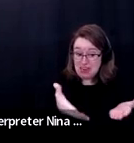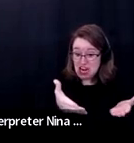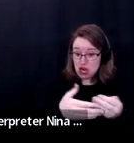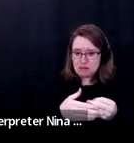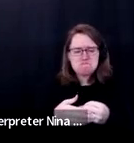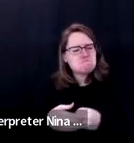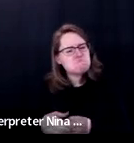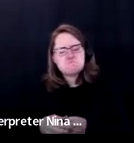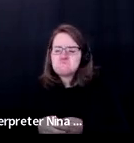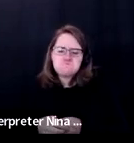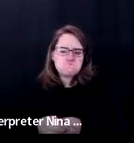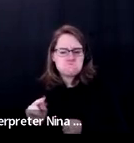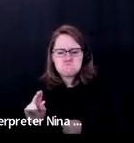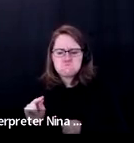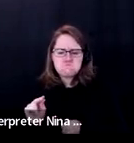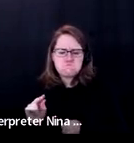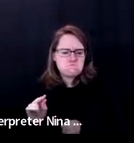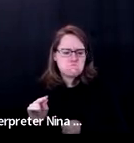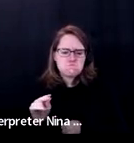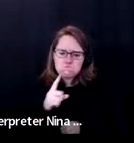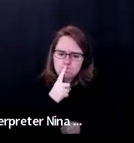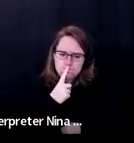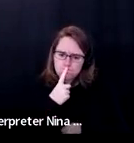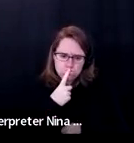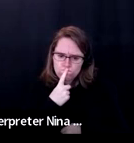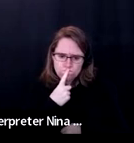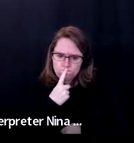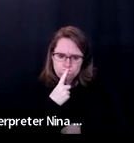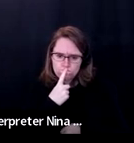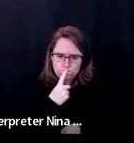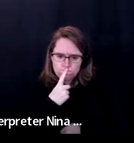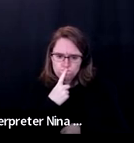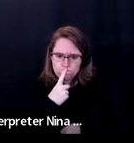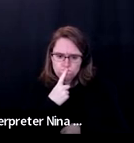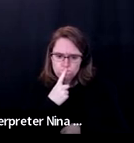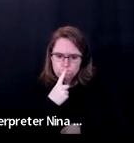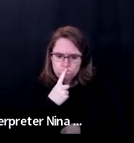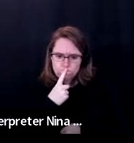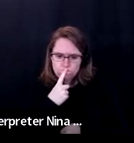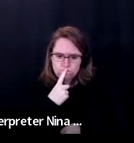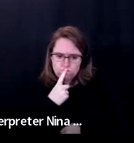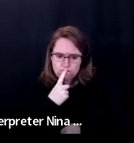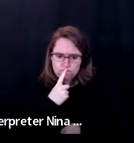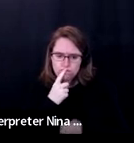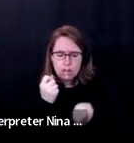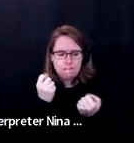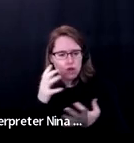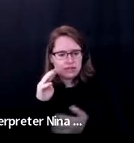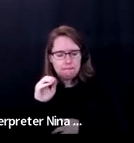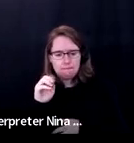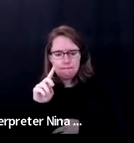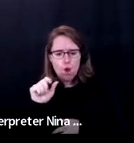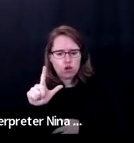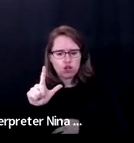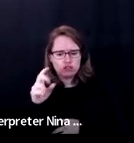I don't think those. I think that it would be maybe the other way, but I don't know that a multimodal